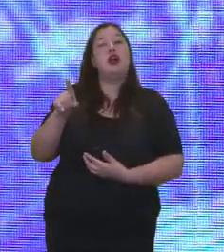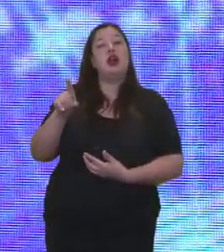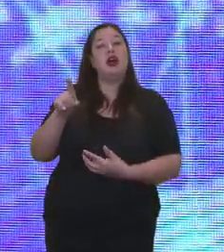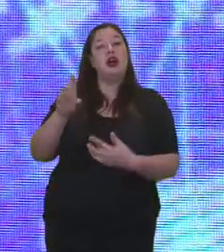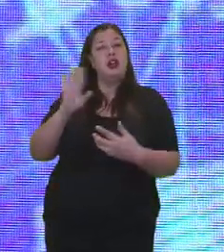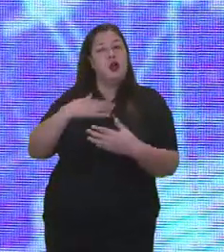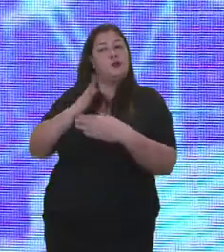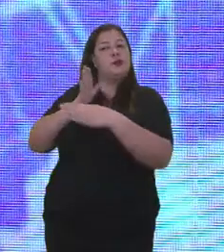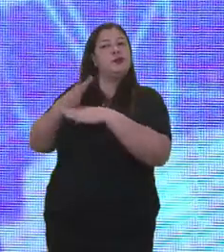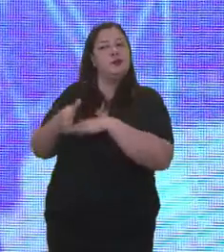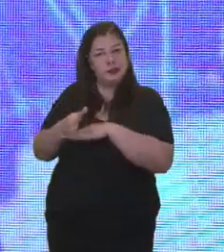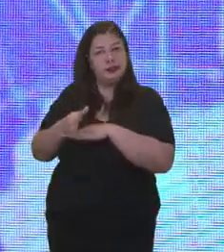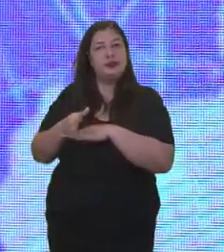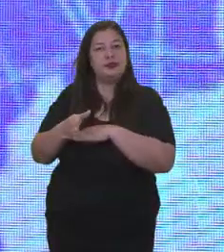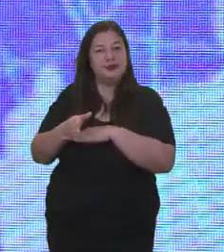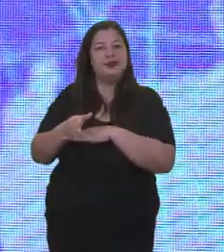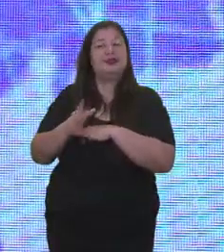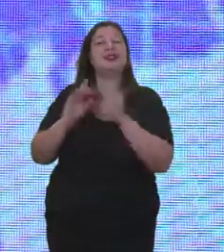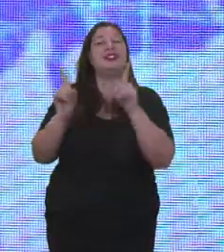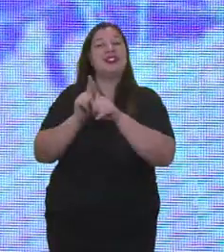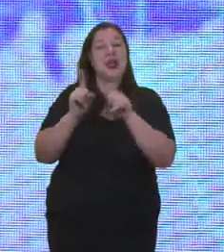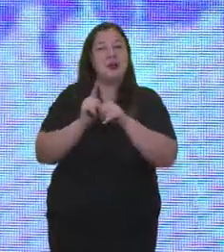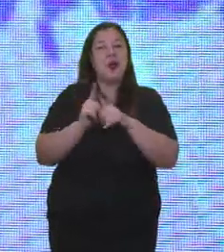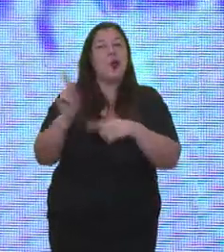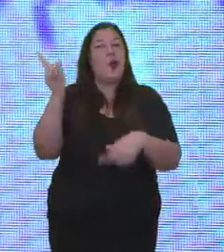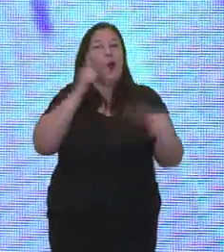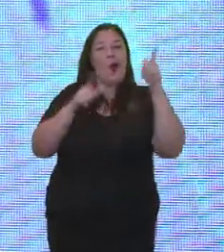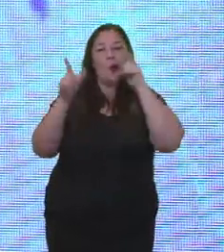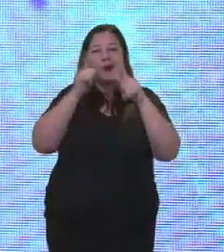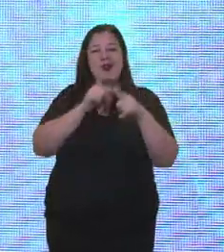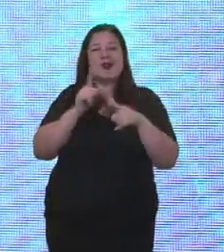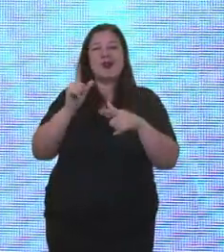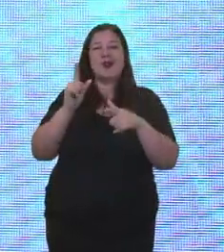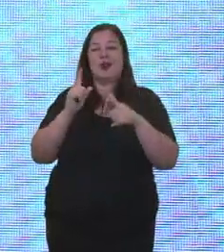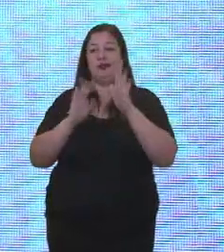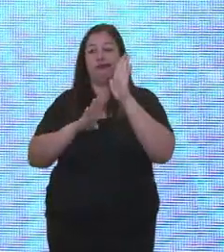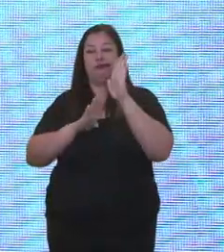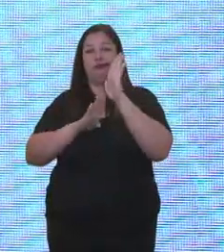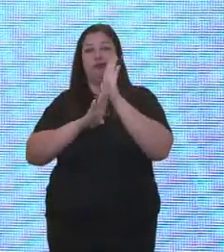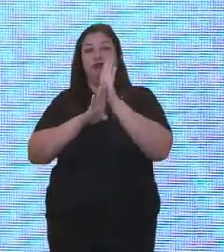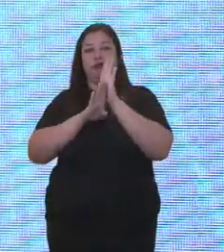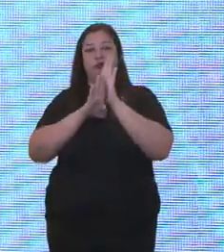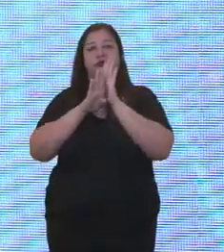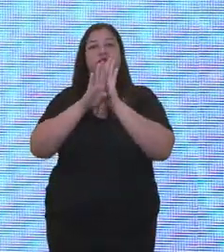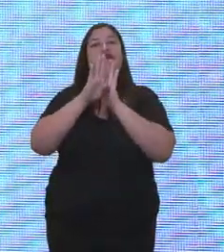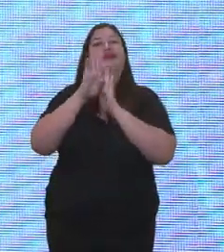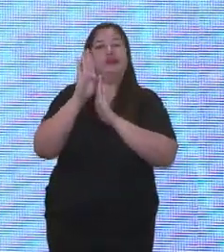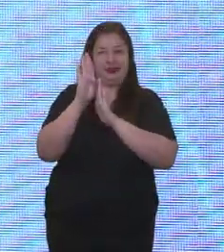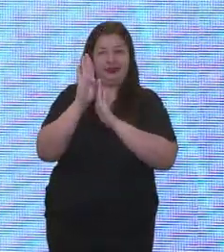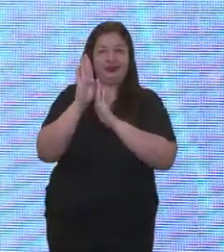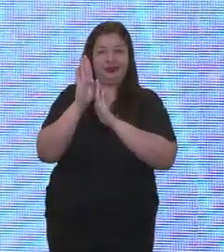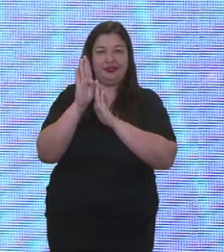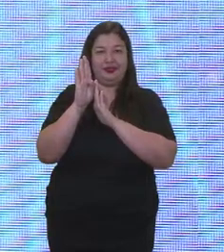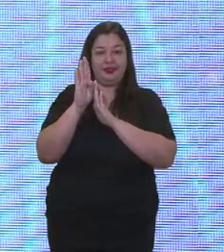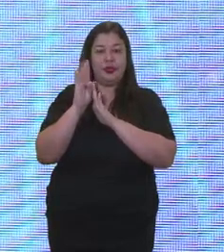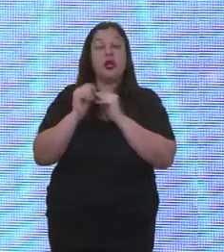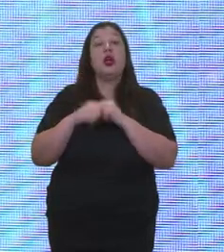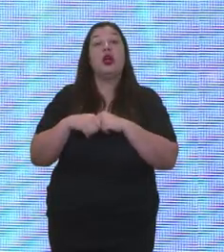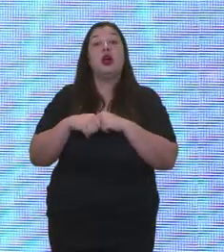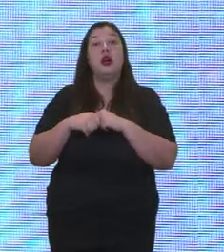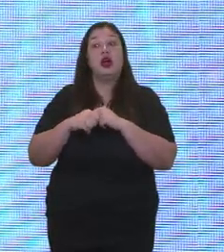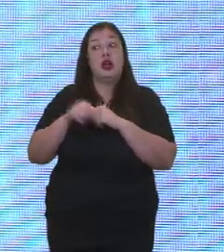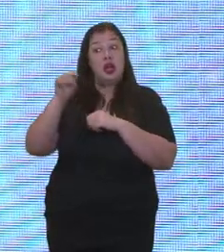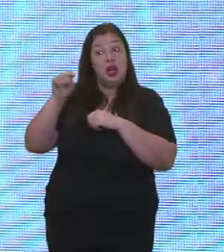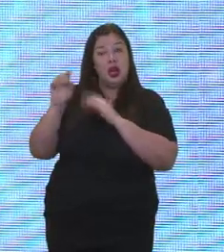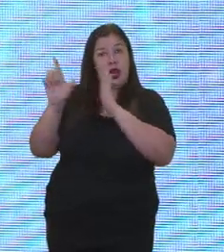position that it comforted in the world since 18 something. In Tiffany, I did my